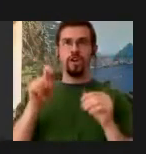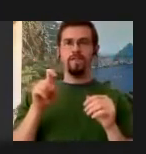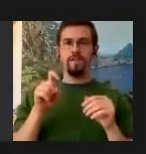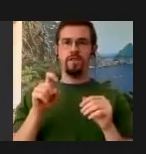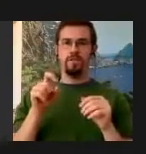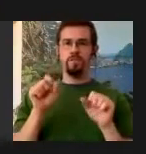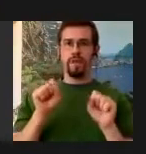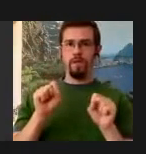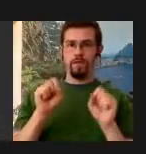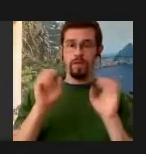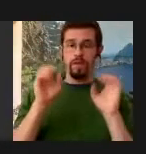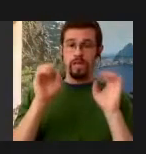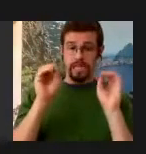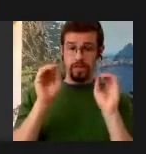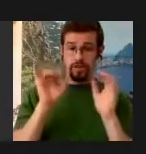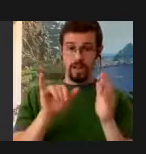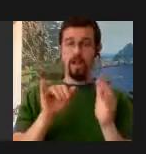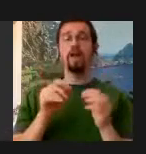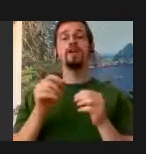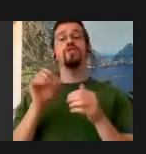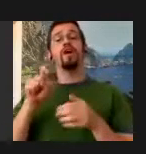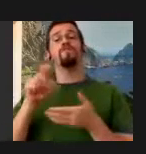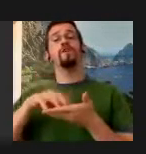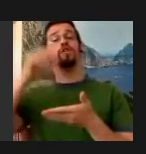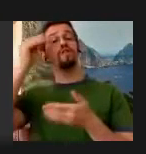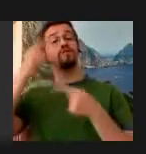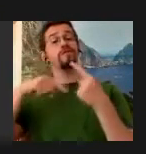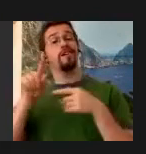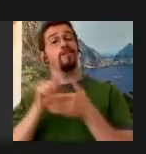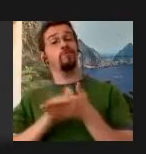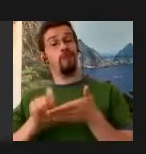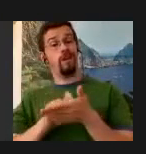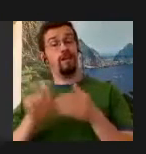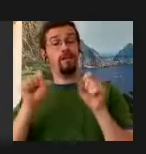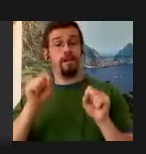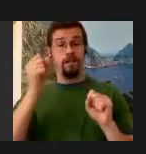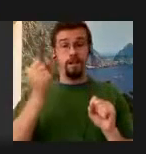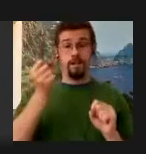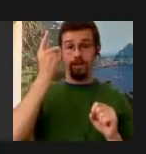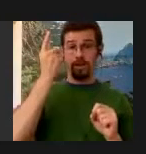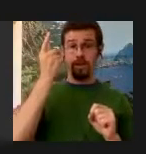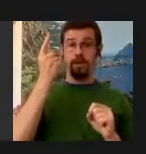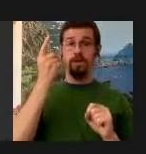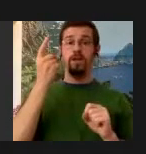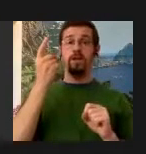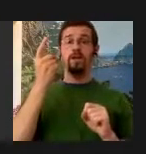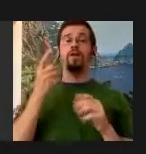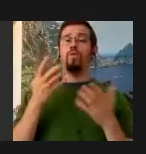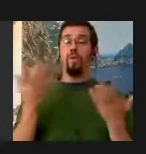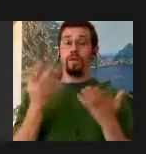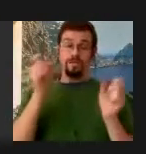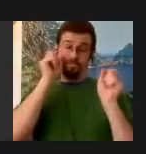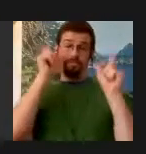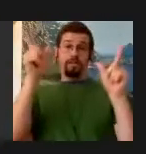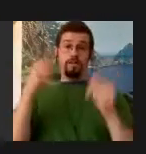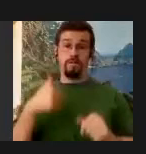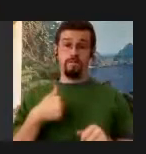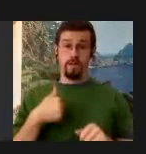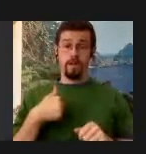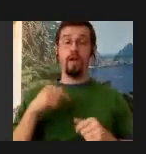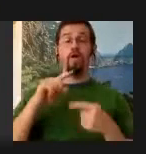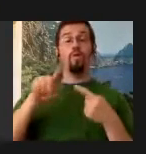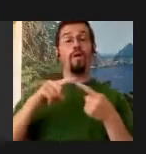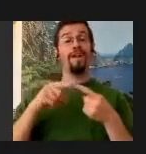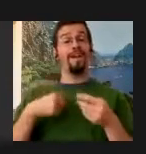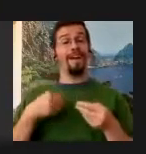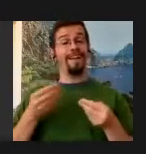need to learn sign writing in order to understand that. But what shocked me or surprised me, it was when I gave them